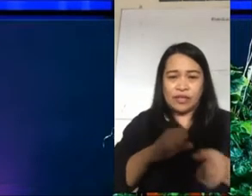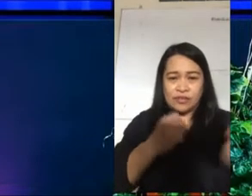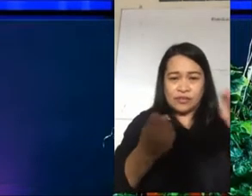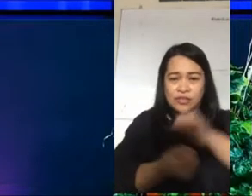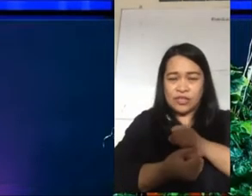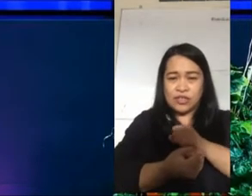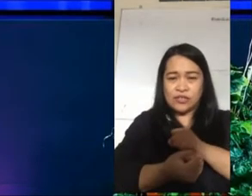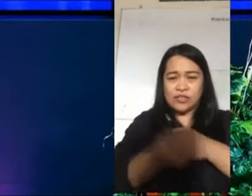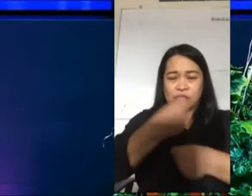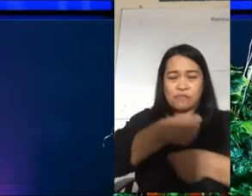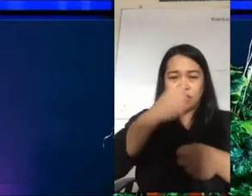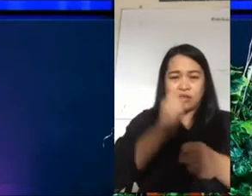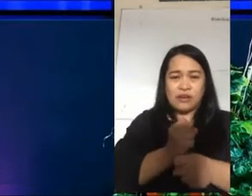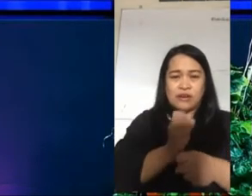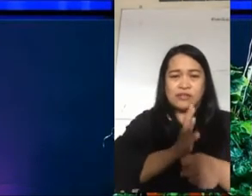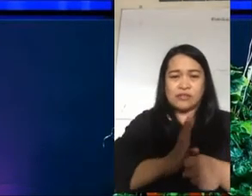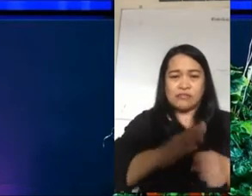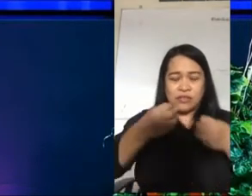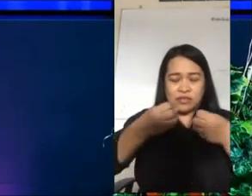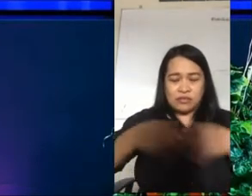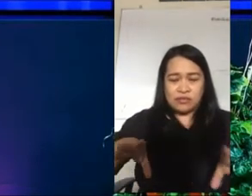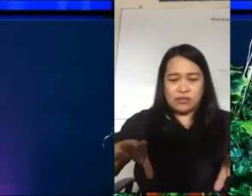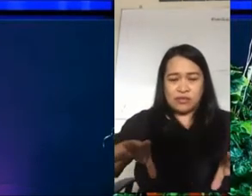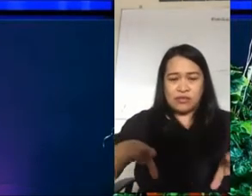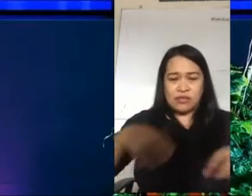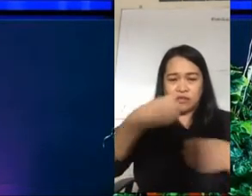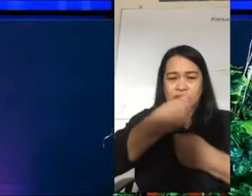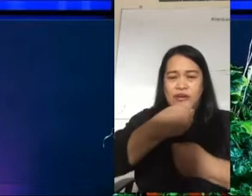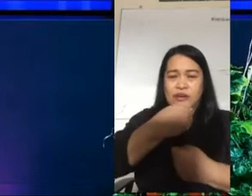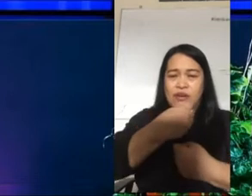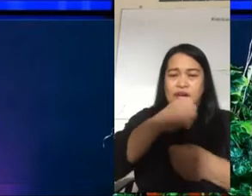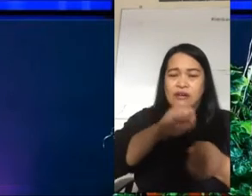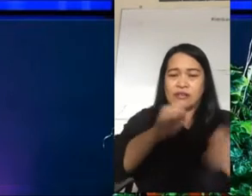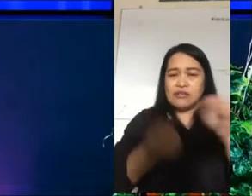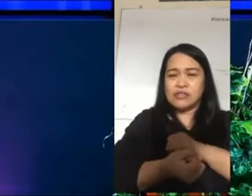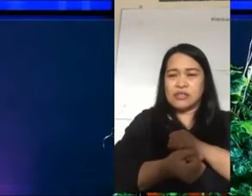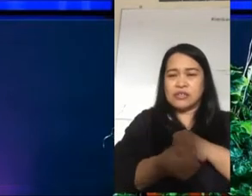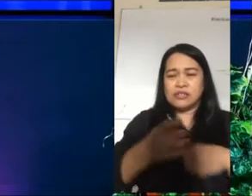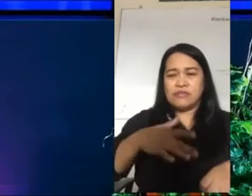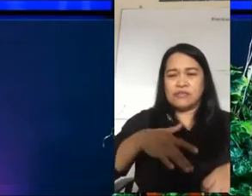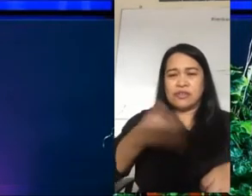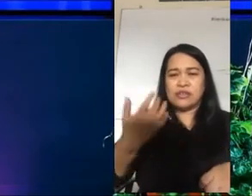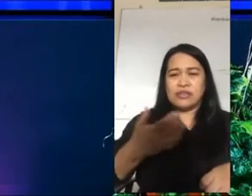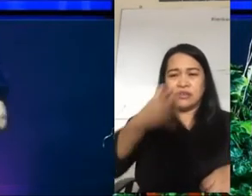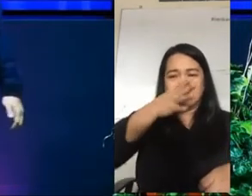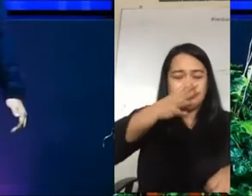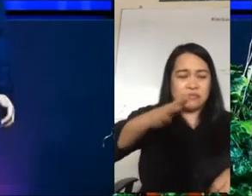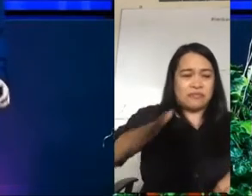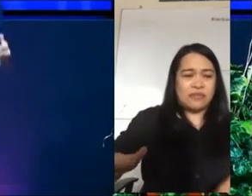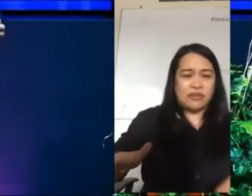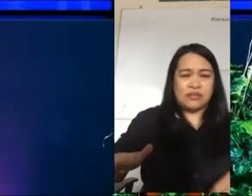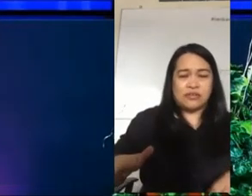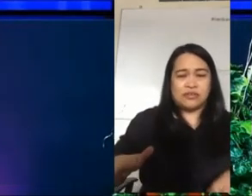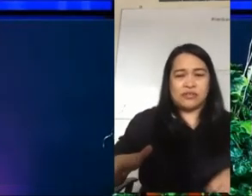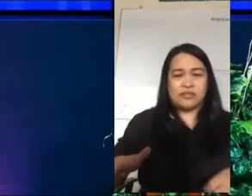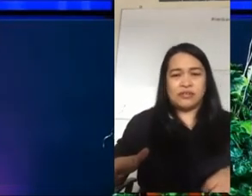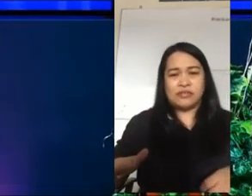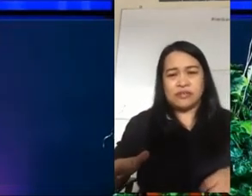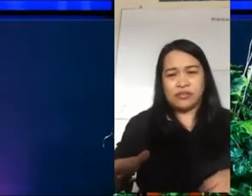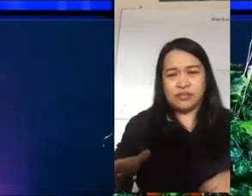make us feel lost. Change can make us feel abandoned. Like we've been tossed overboard in the midst